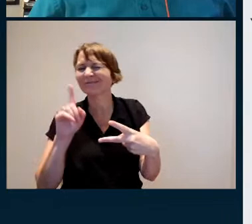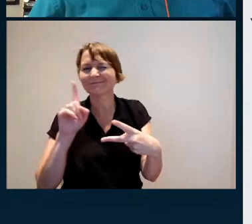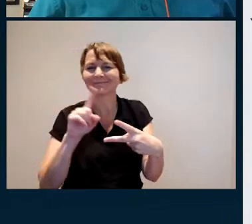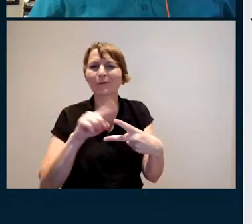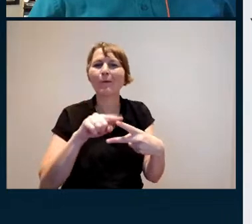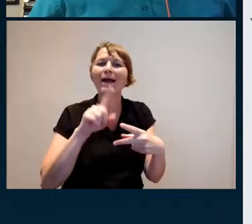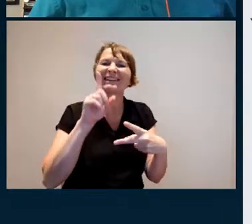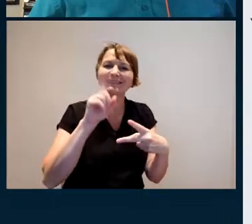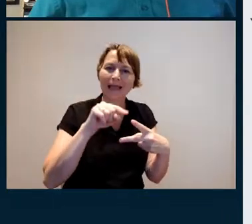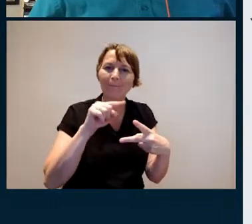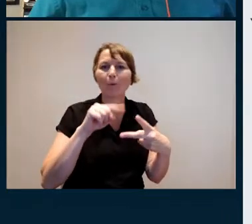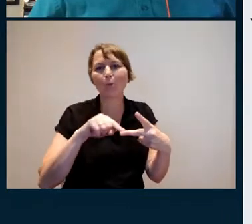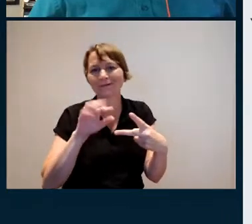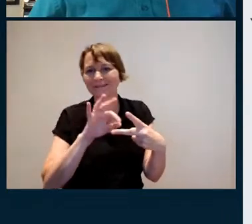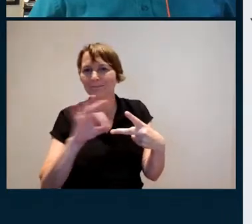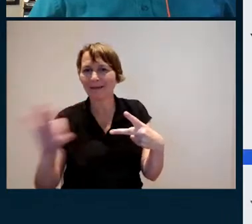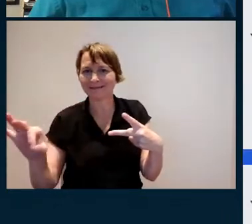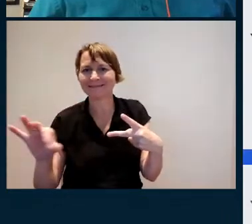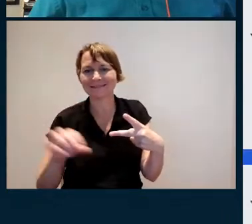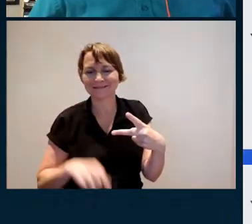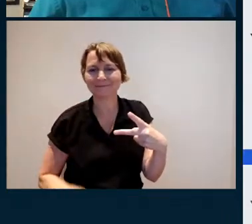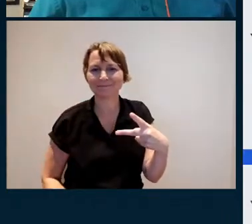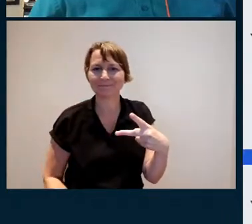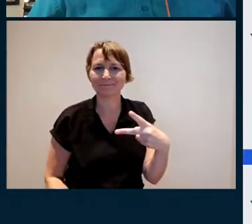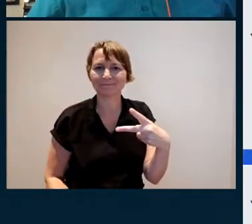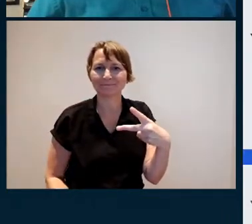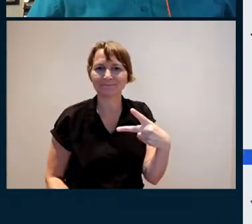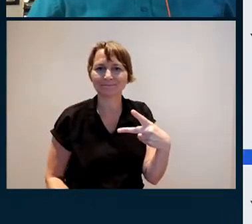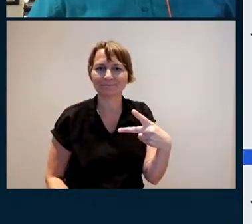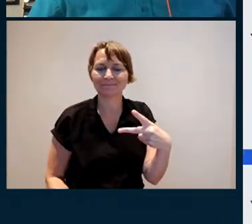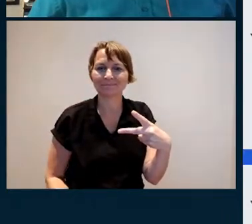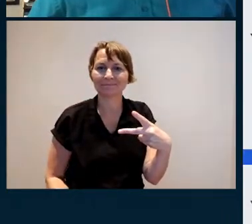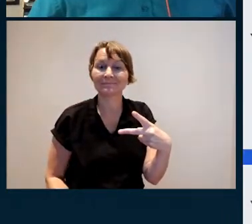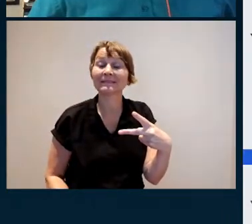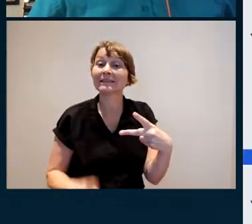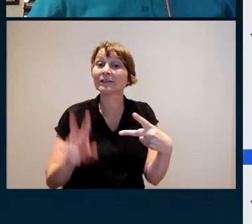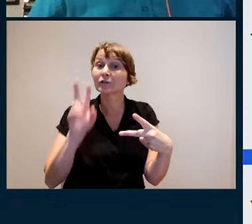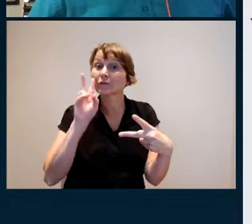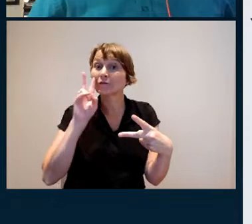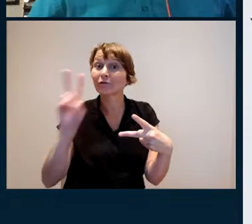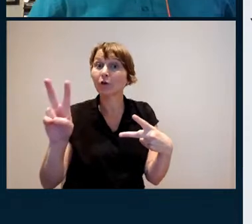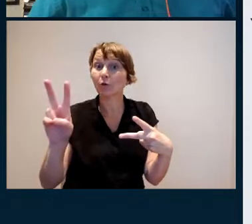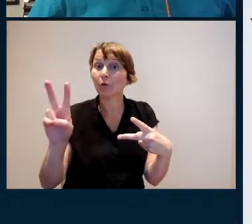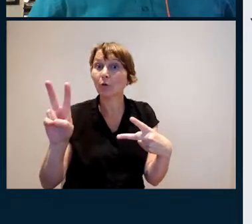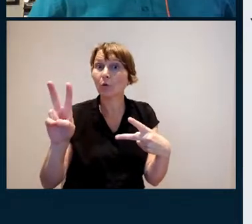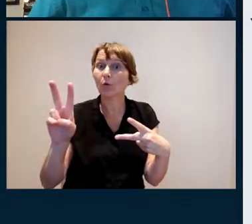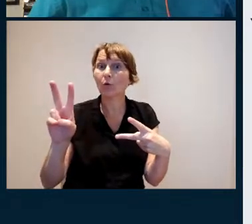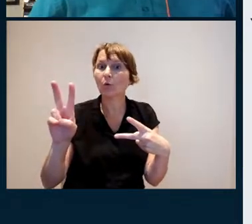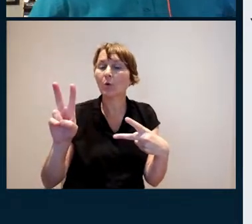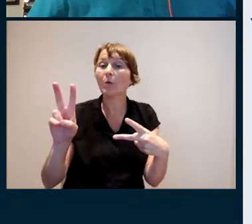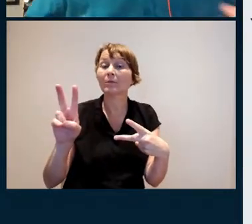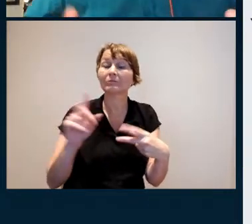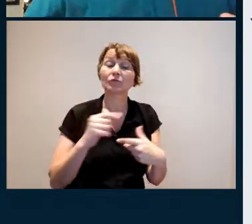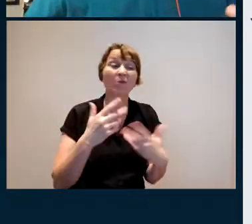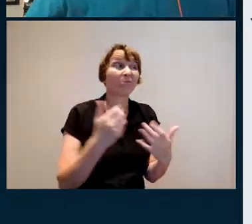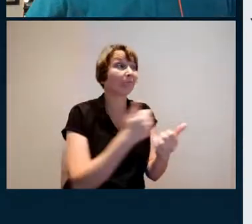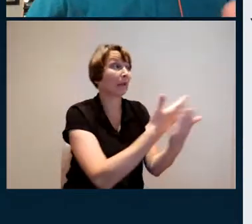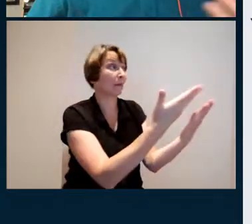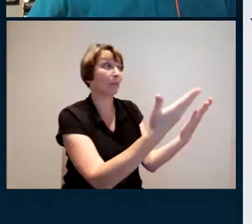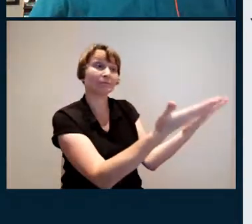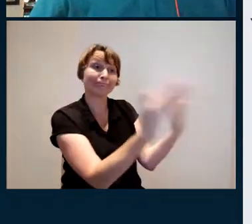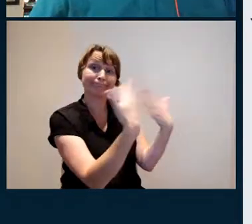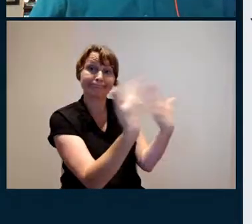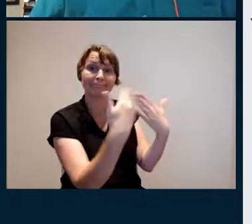back-end worker, and then we also have a results view, and the results view is authenticated. So anyone can vote, but to actually see